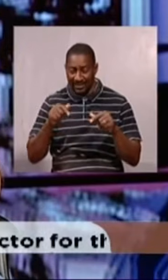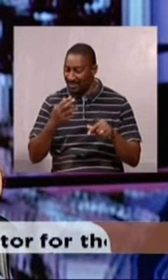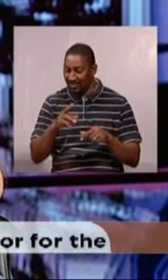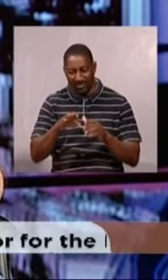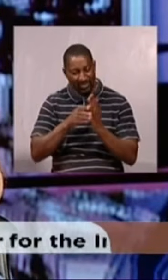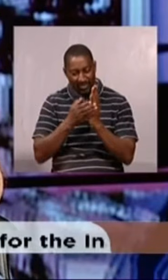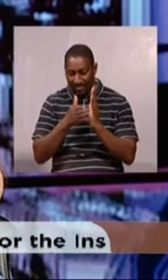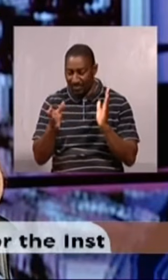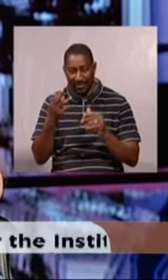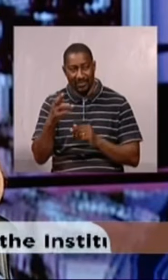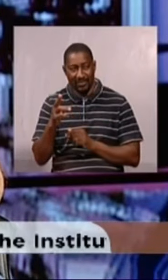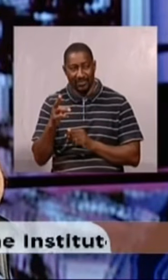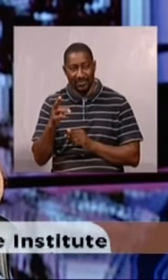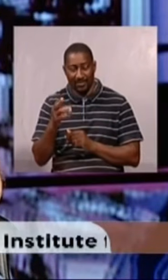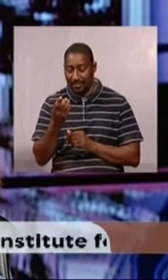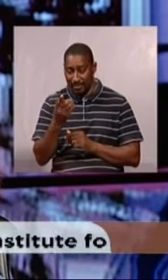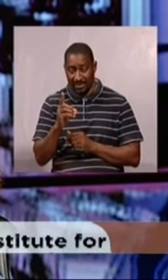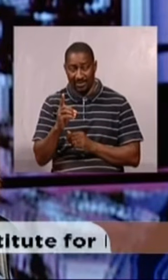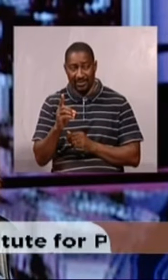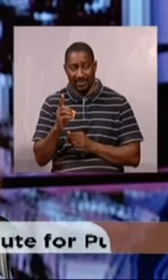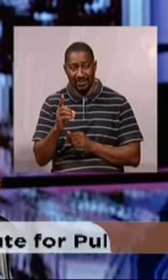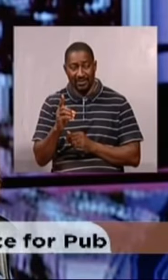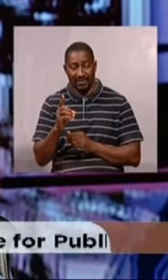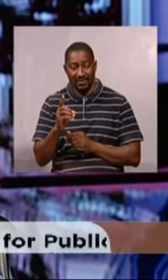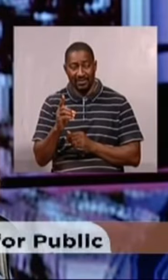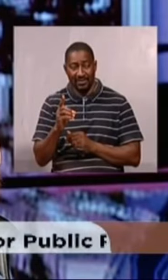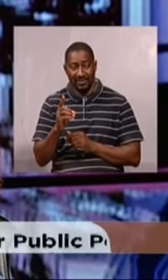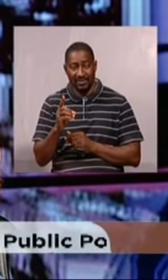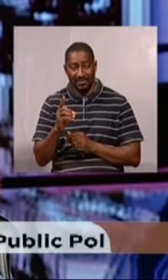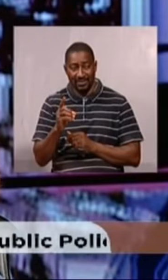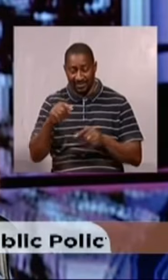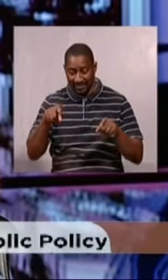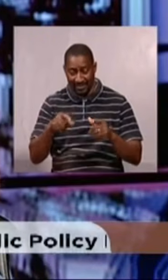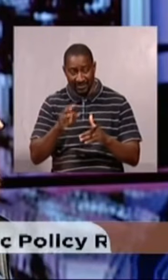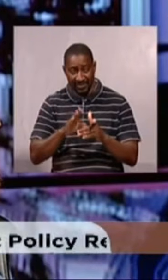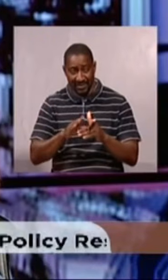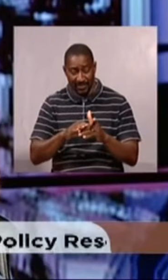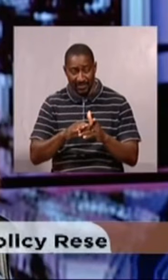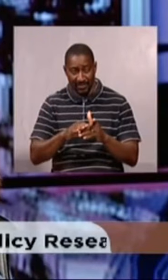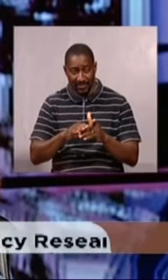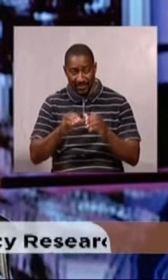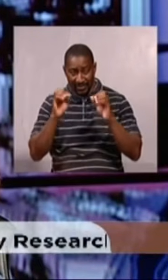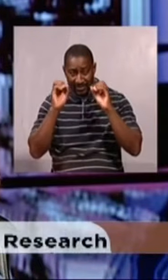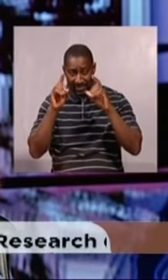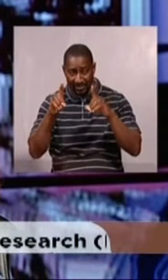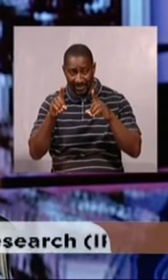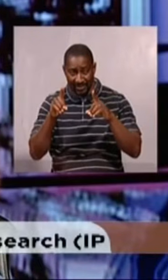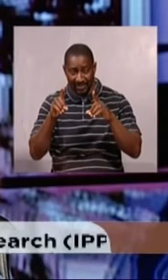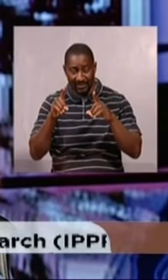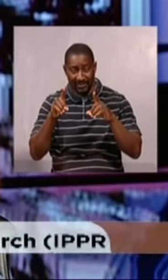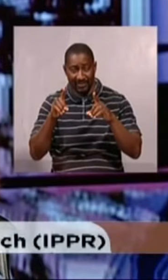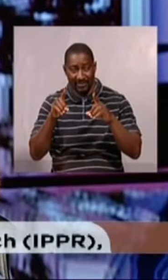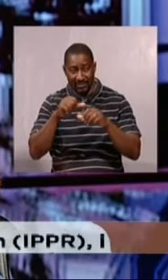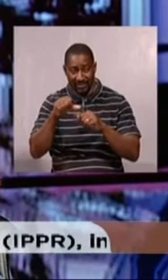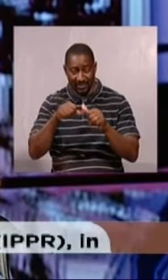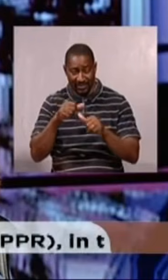situation, but a lot of this at the moment puts the onus on education, if you like, civic in media or social